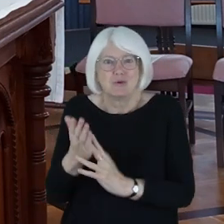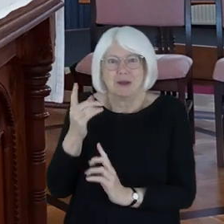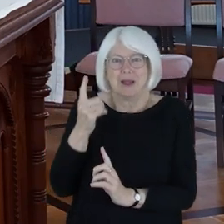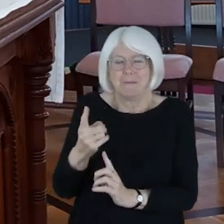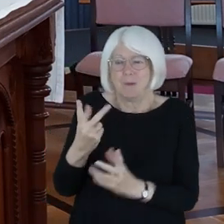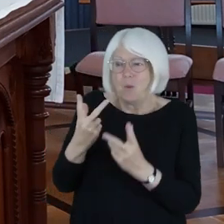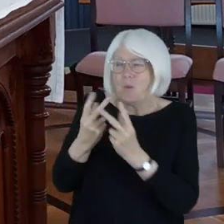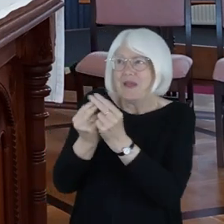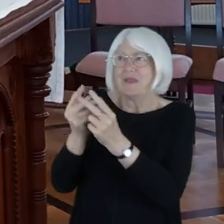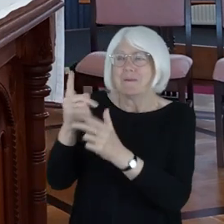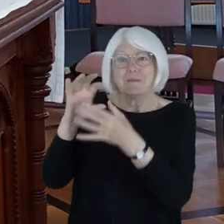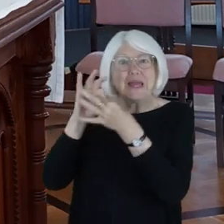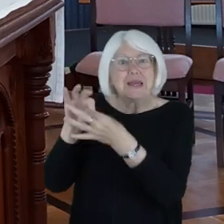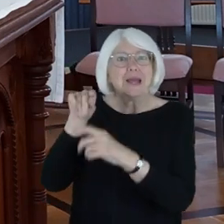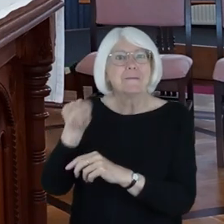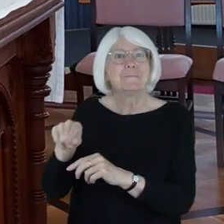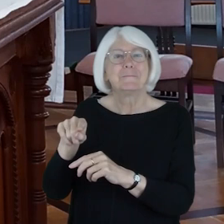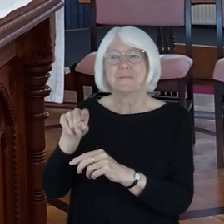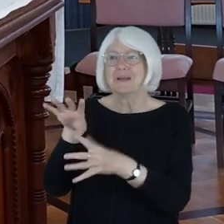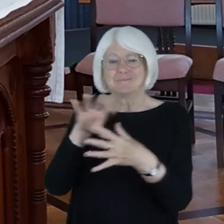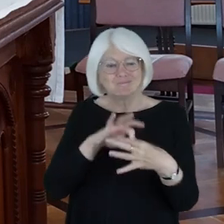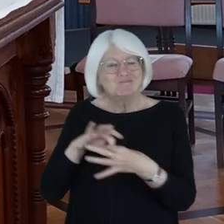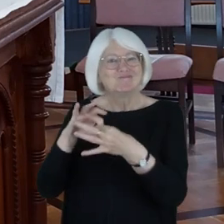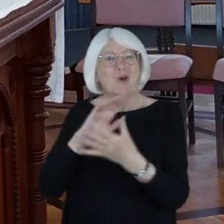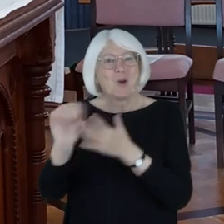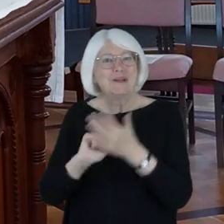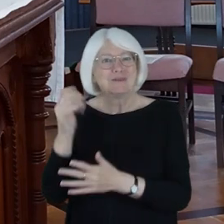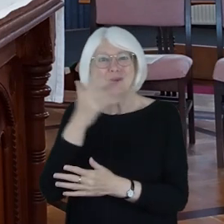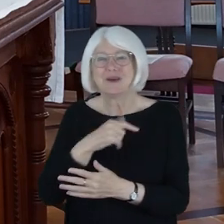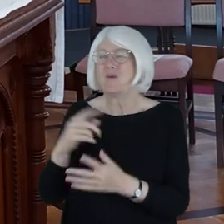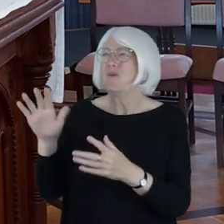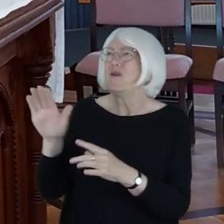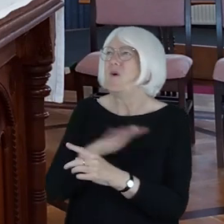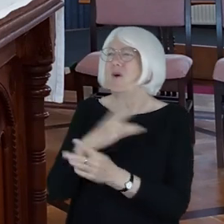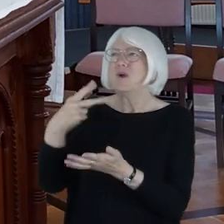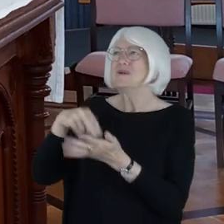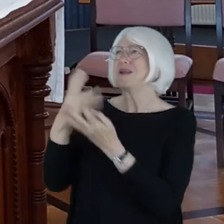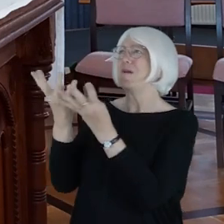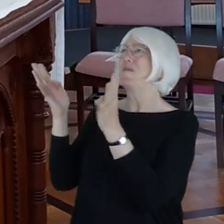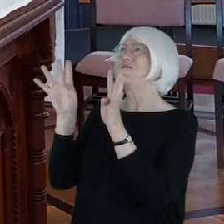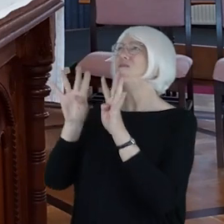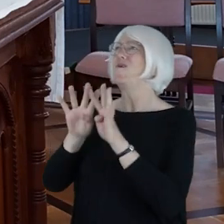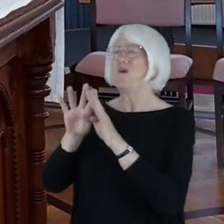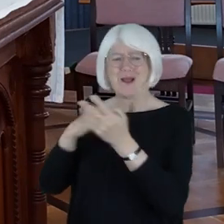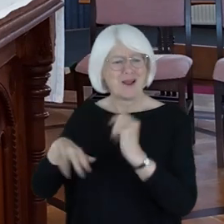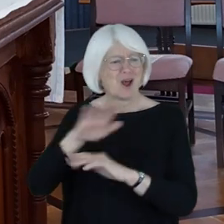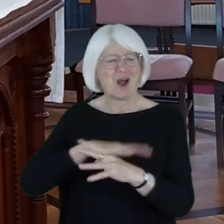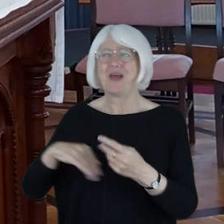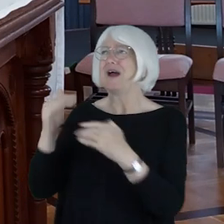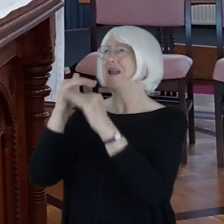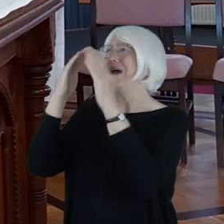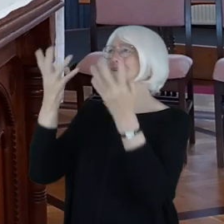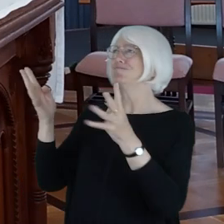him and in him, in the unity of the Holy Spirit, with all who stand before you in earth and heaven,